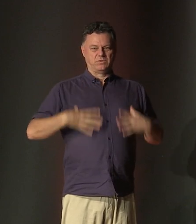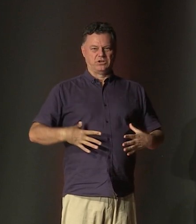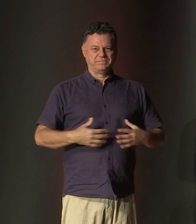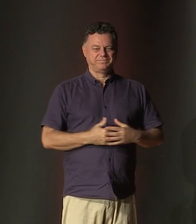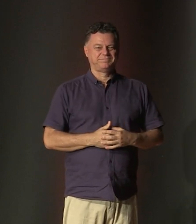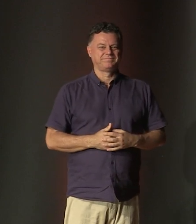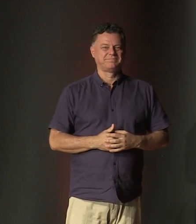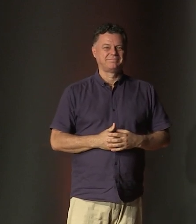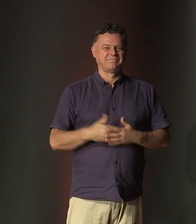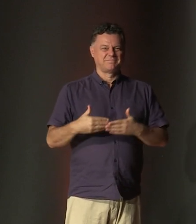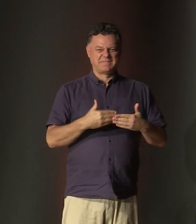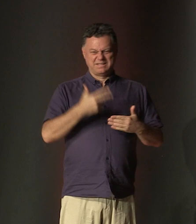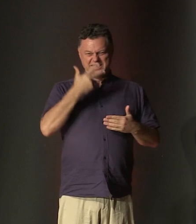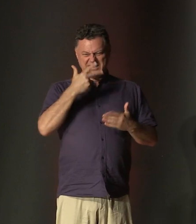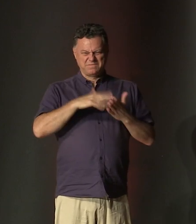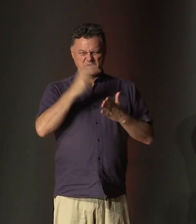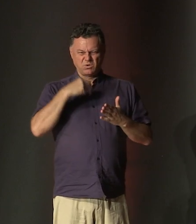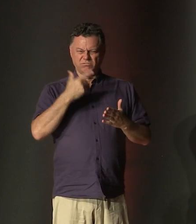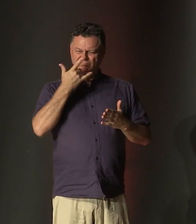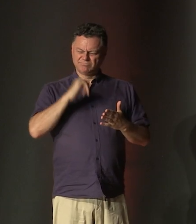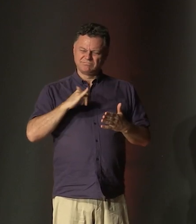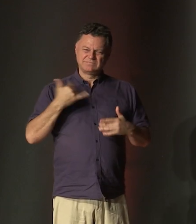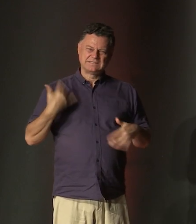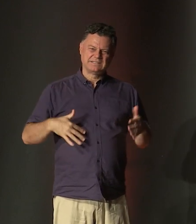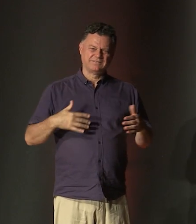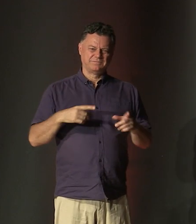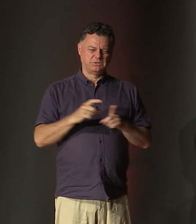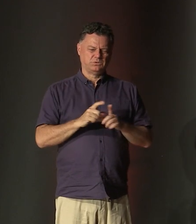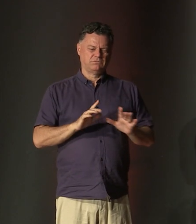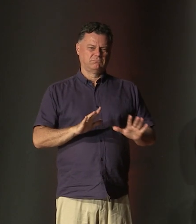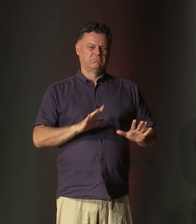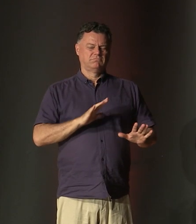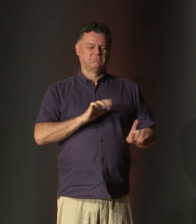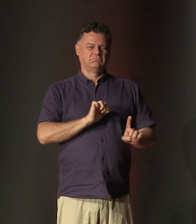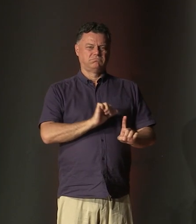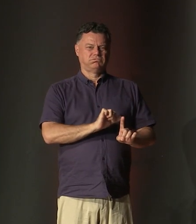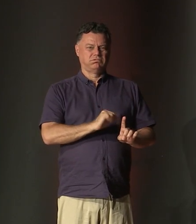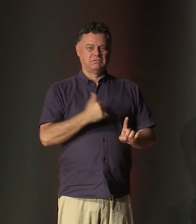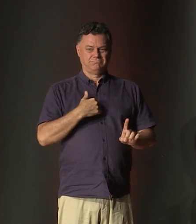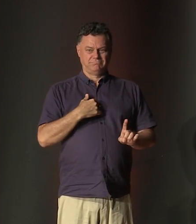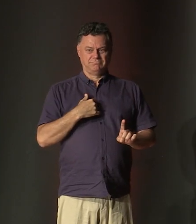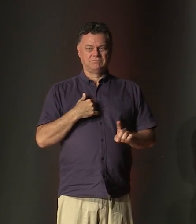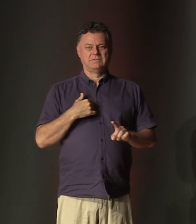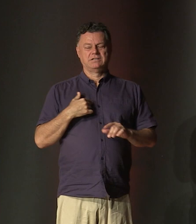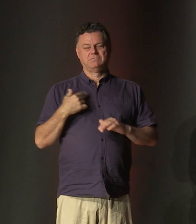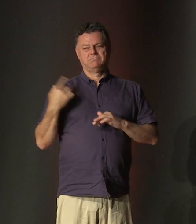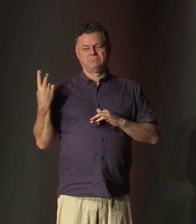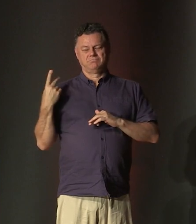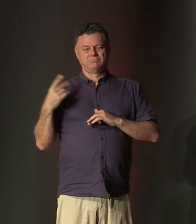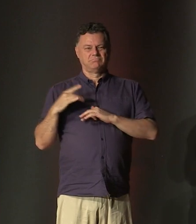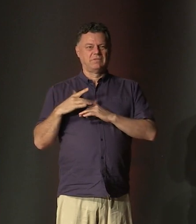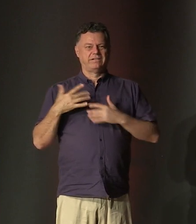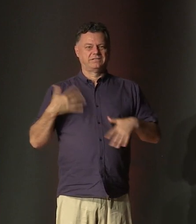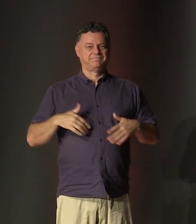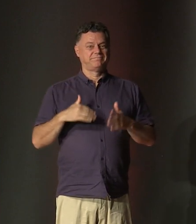This was a time of great suffering for Freya and for all of us. Now, just before I go on, Freya has